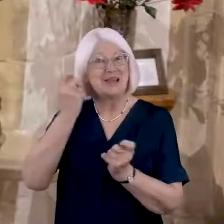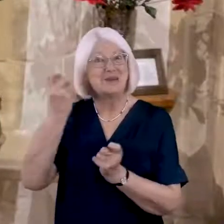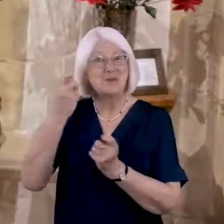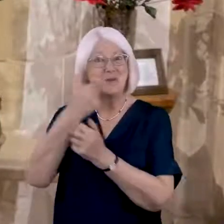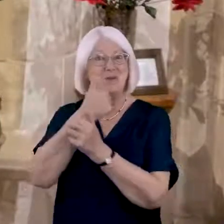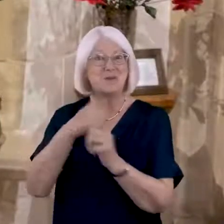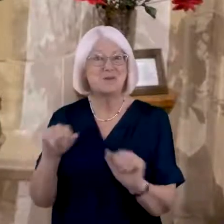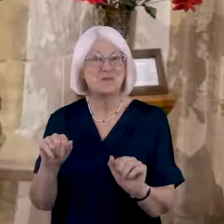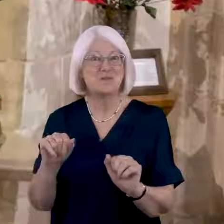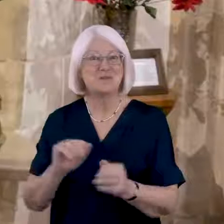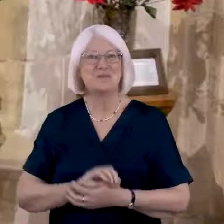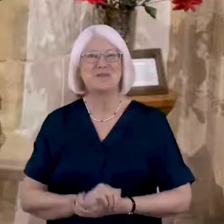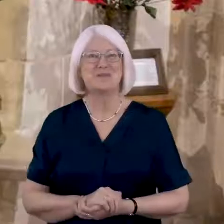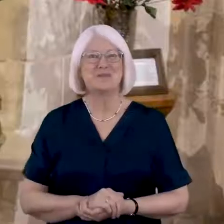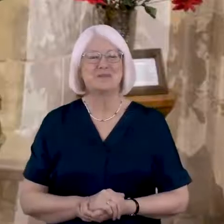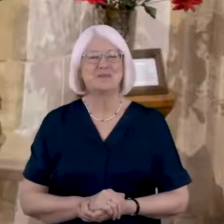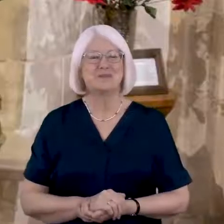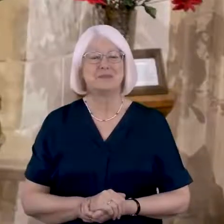your kingdom.